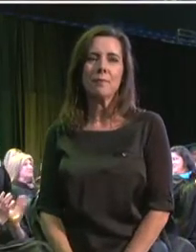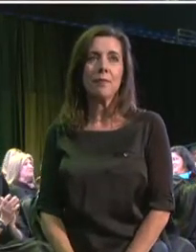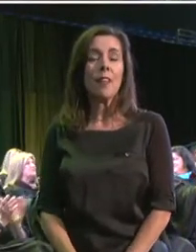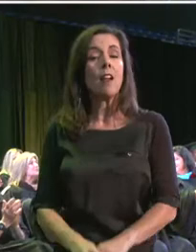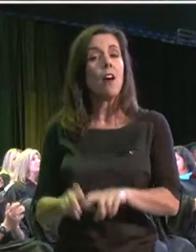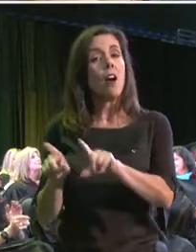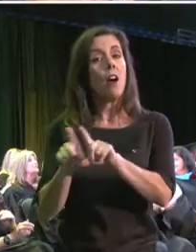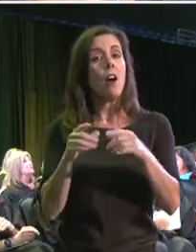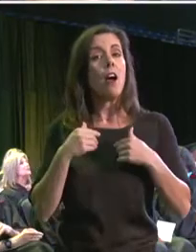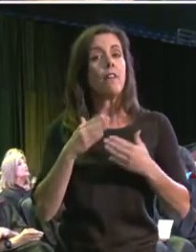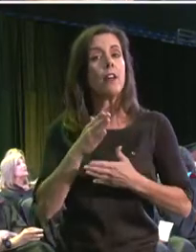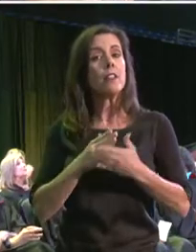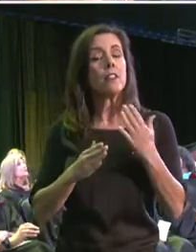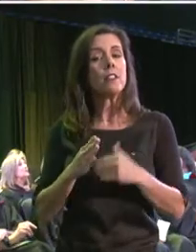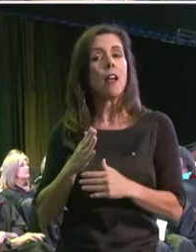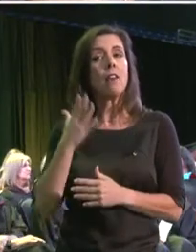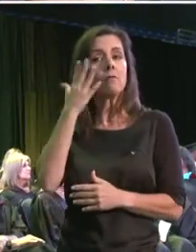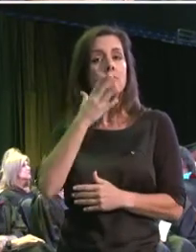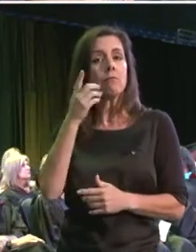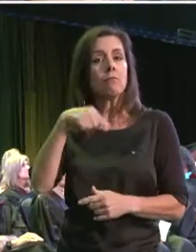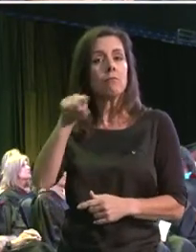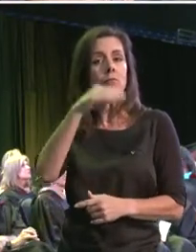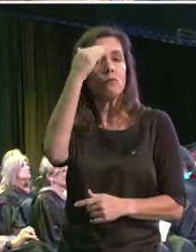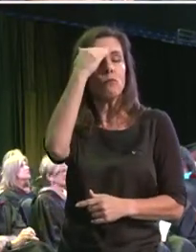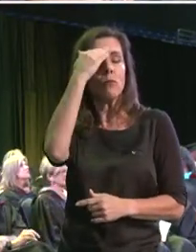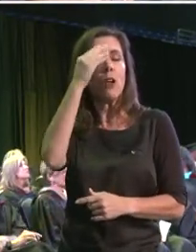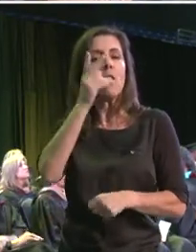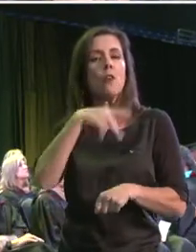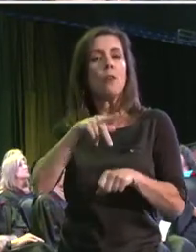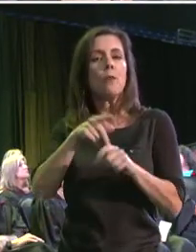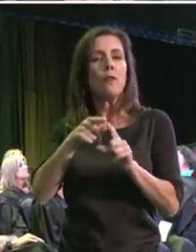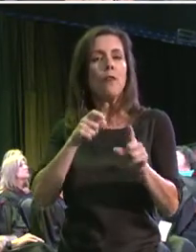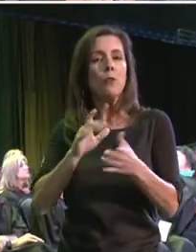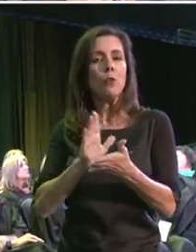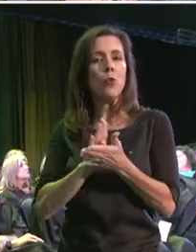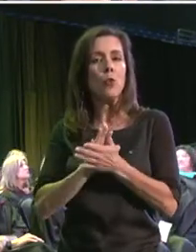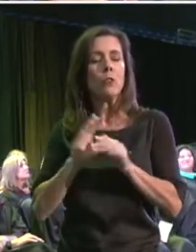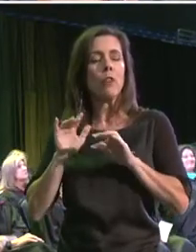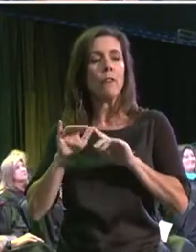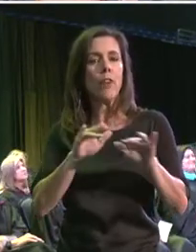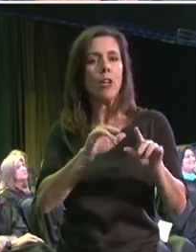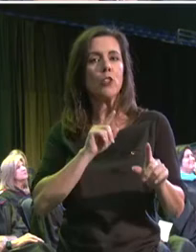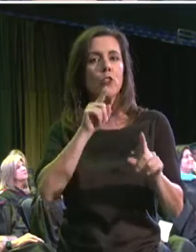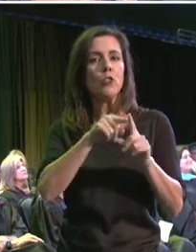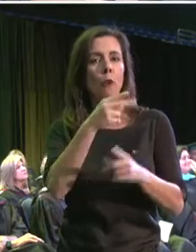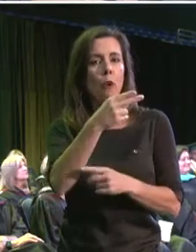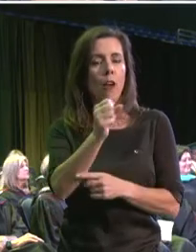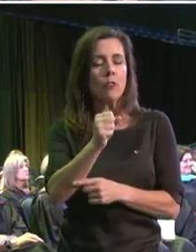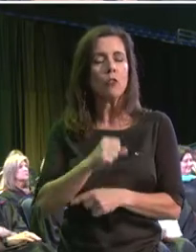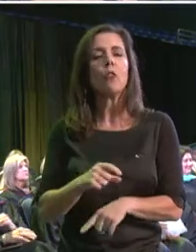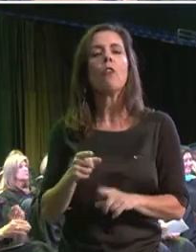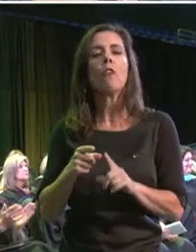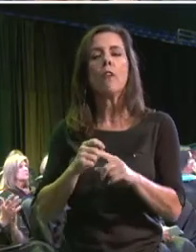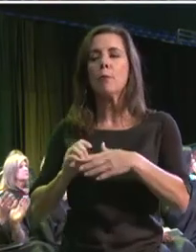Then we also have some familiar faces, our principals from our feeder schools, Jeanette Giroux from Feast